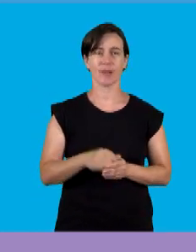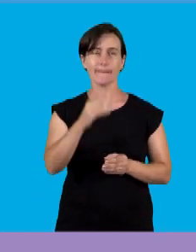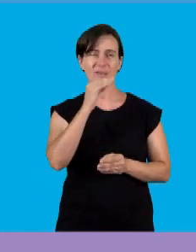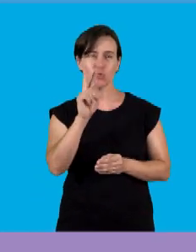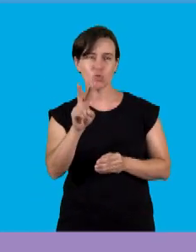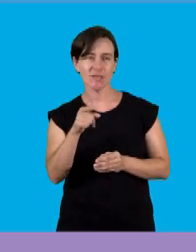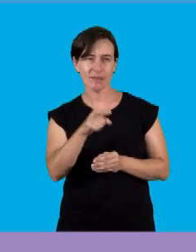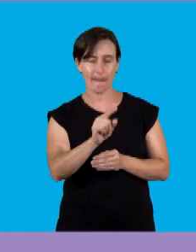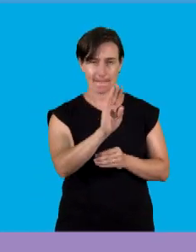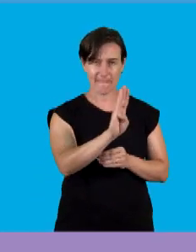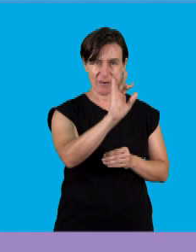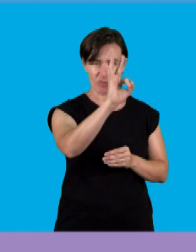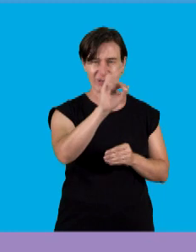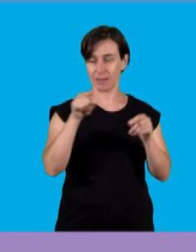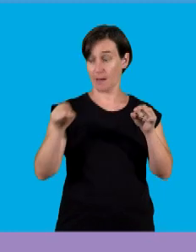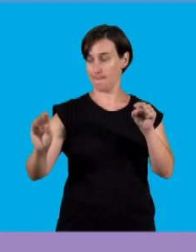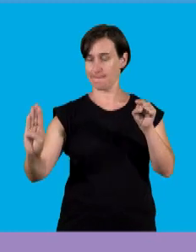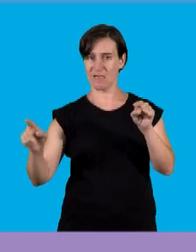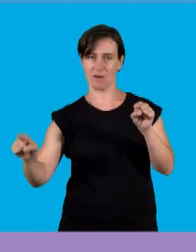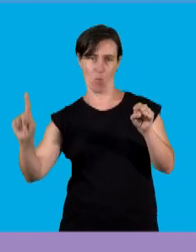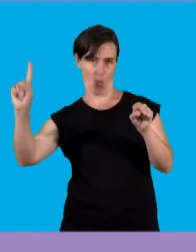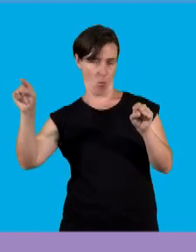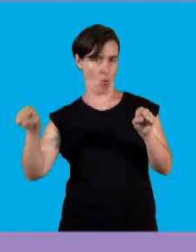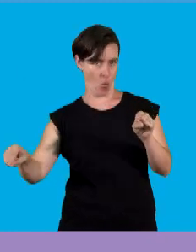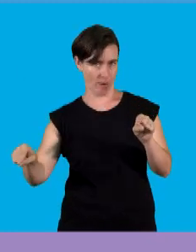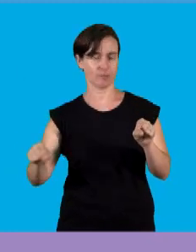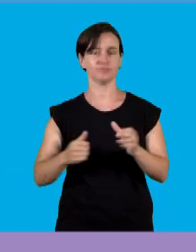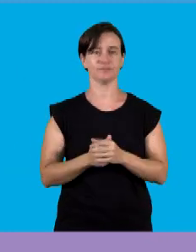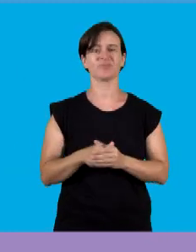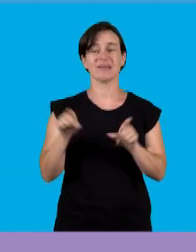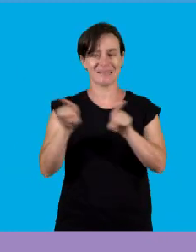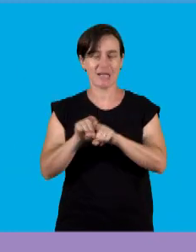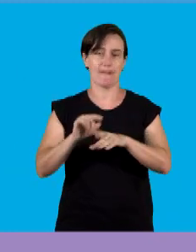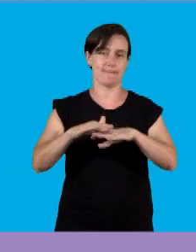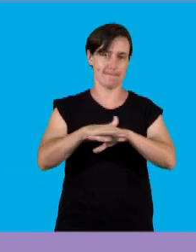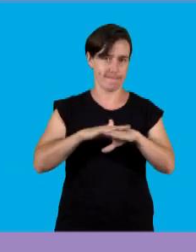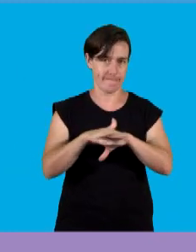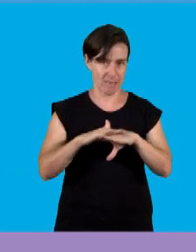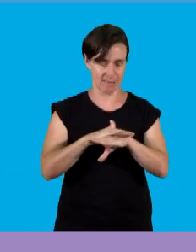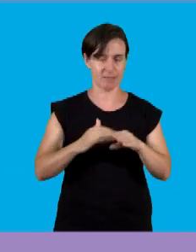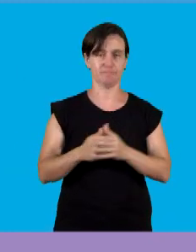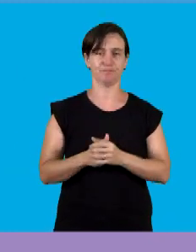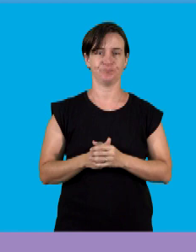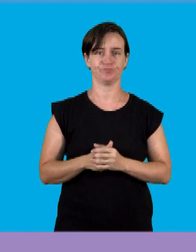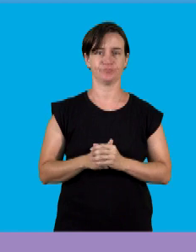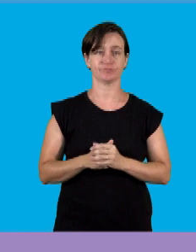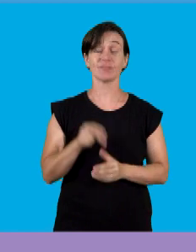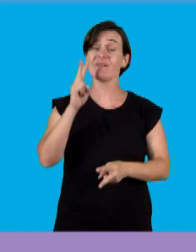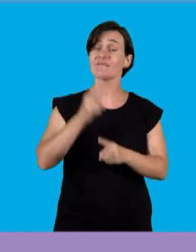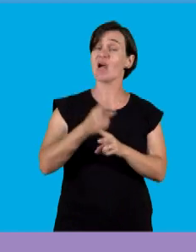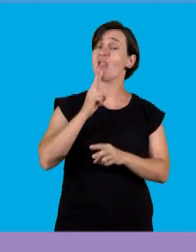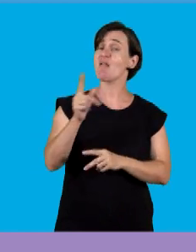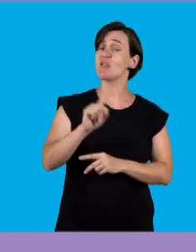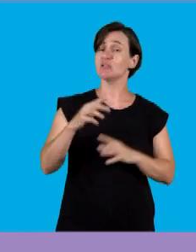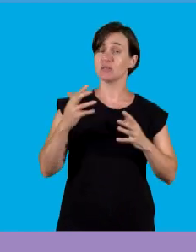this power of that has a base b, and we took the exponent from this power that has a base b. So what is my final answer